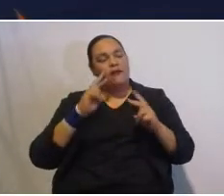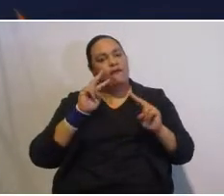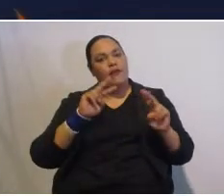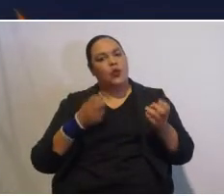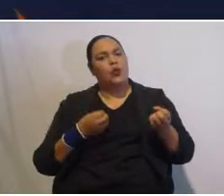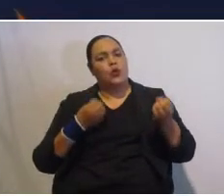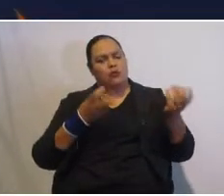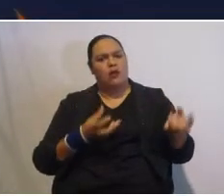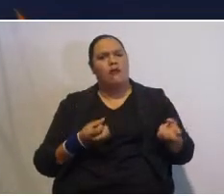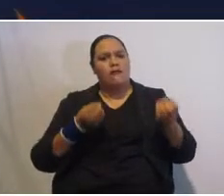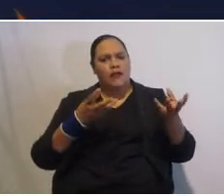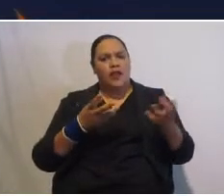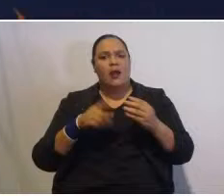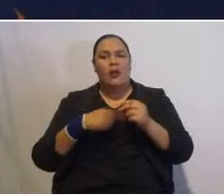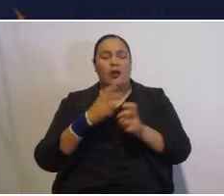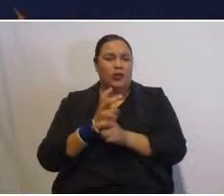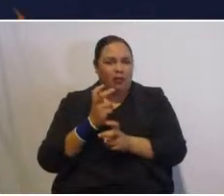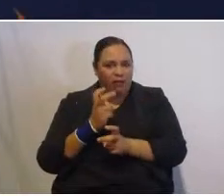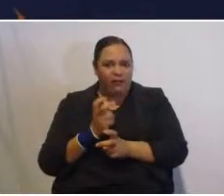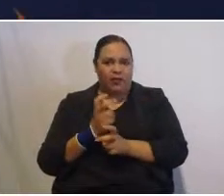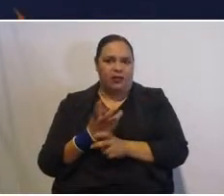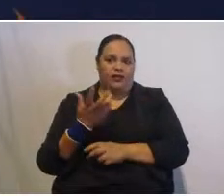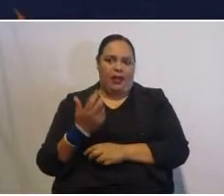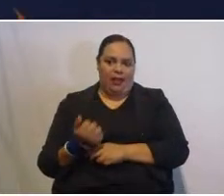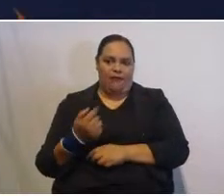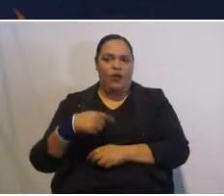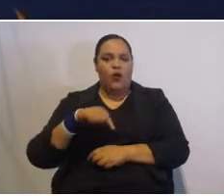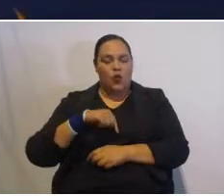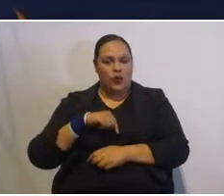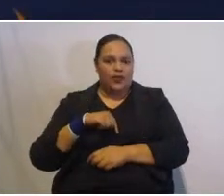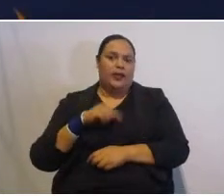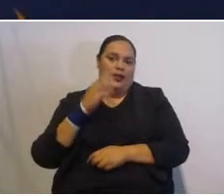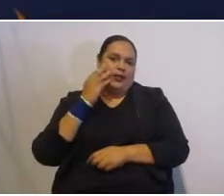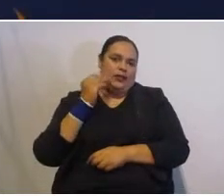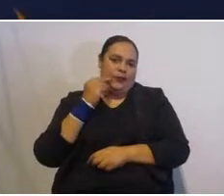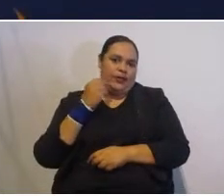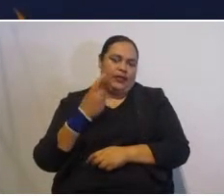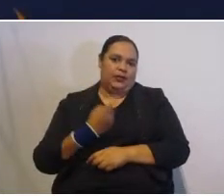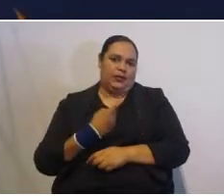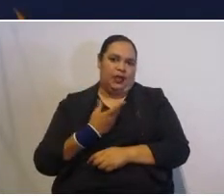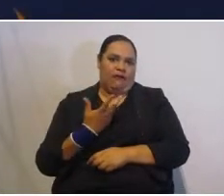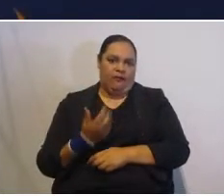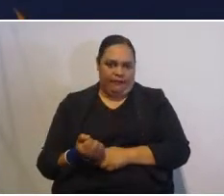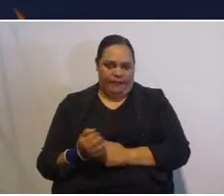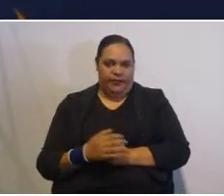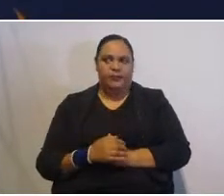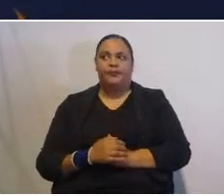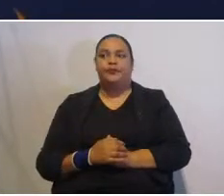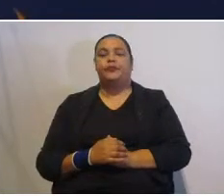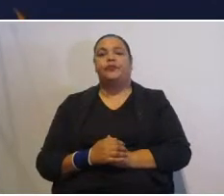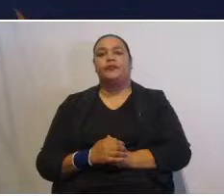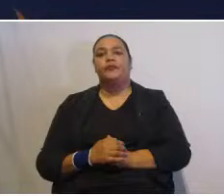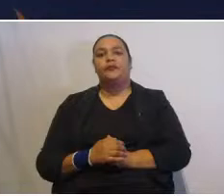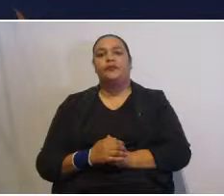views of the difficulties we are finding ourselves in.